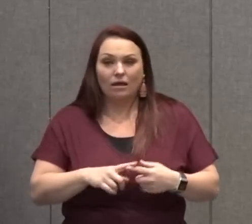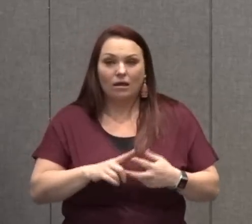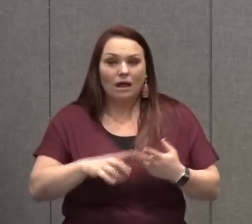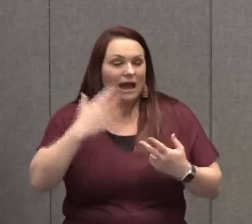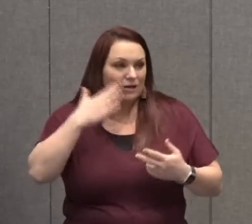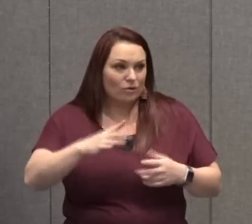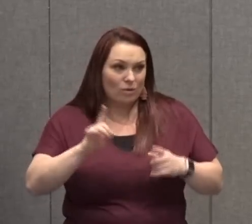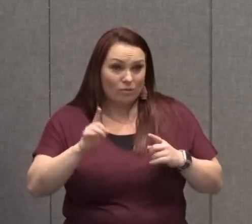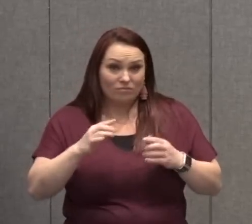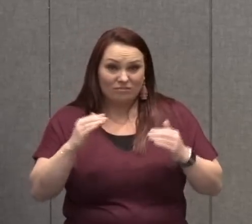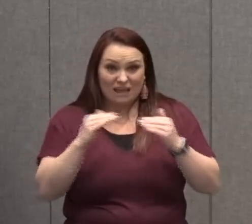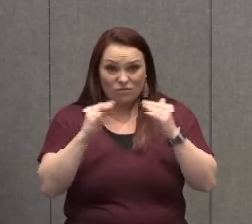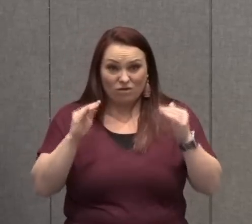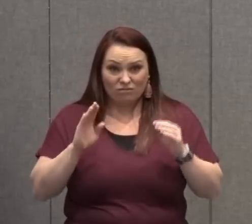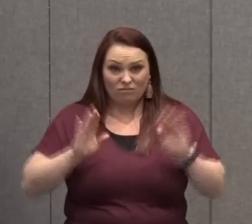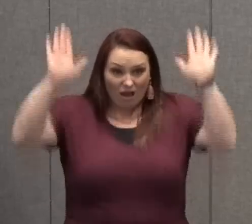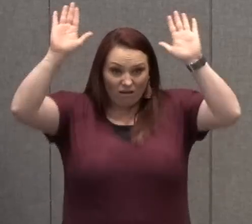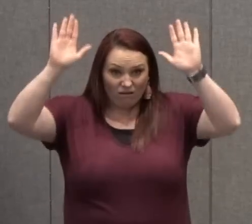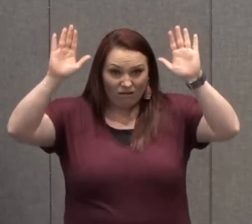think it might have been a tie